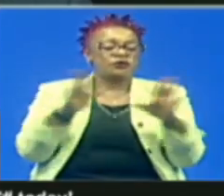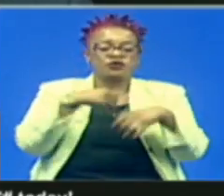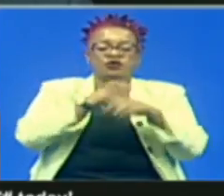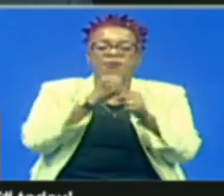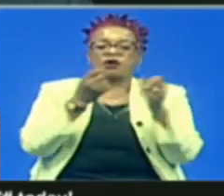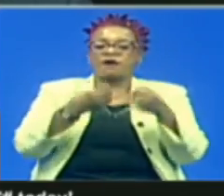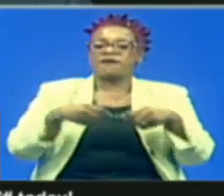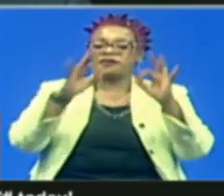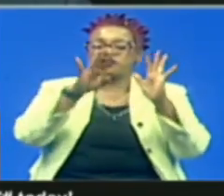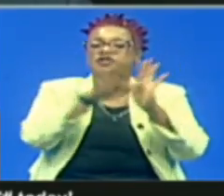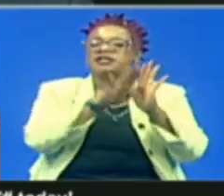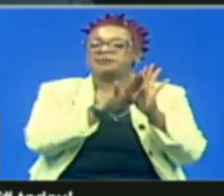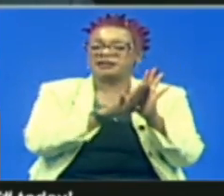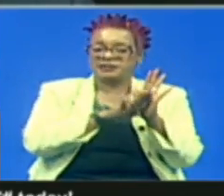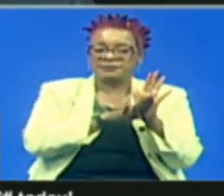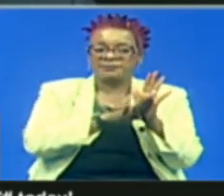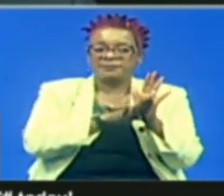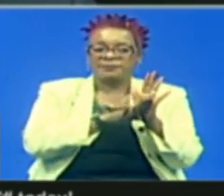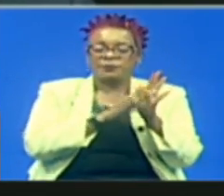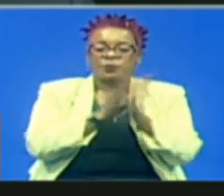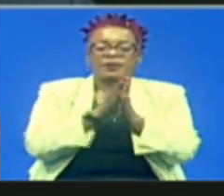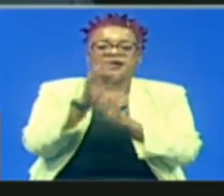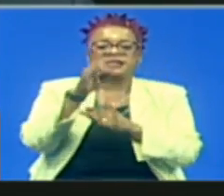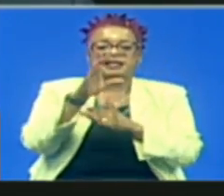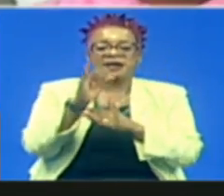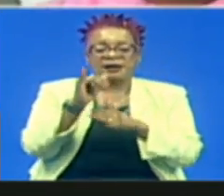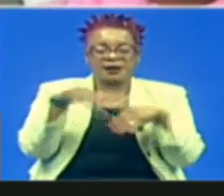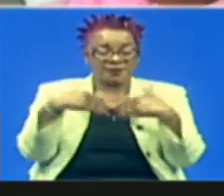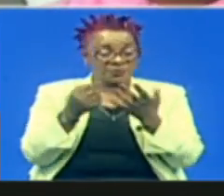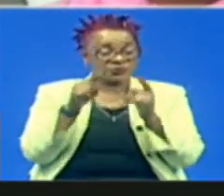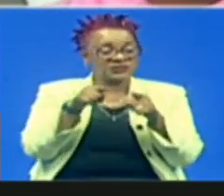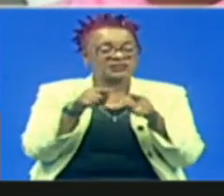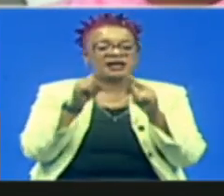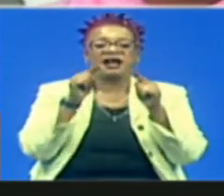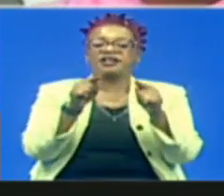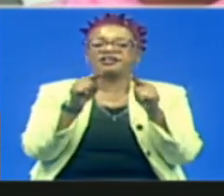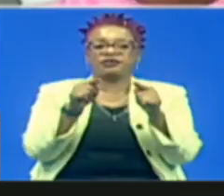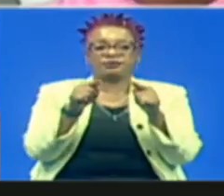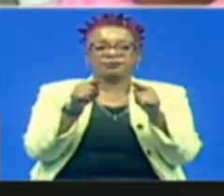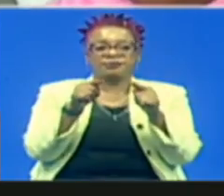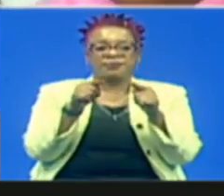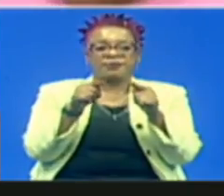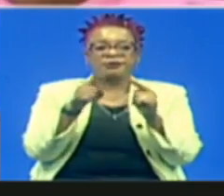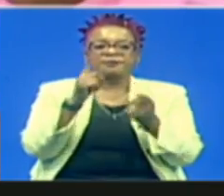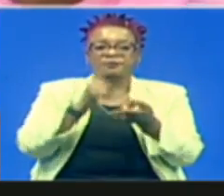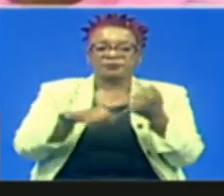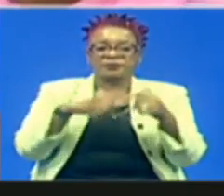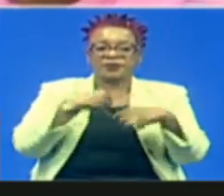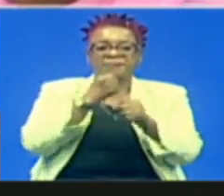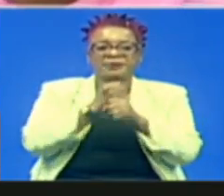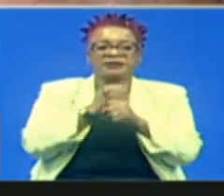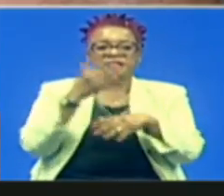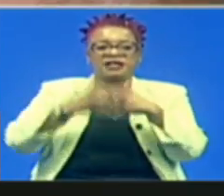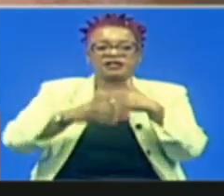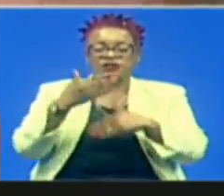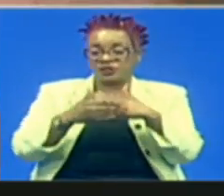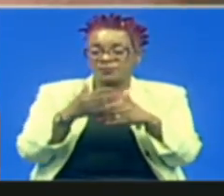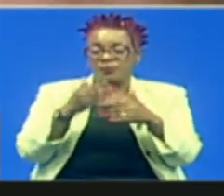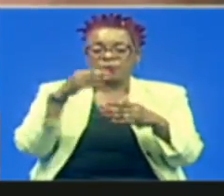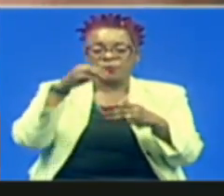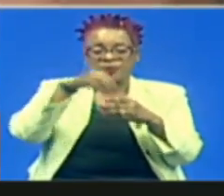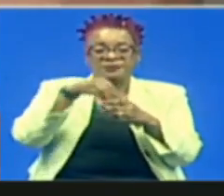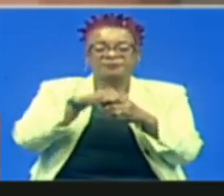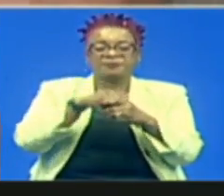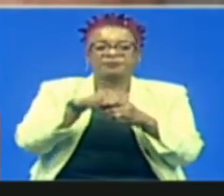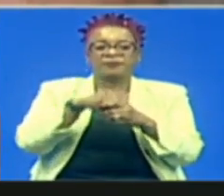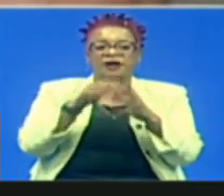formal statement with the DCI on these allegations. In what has framed the relations between the members of the larger Jubilee